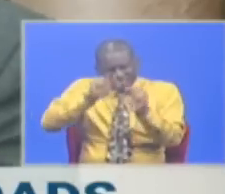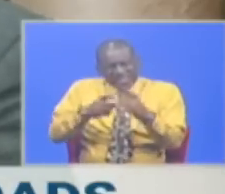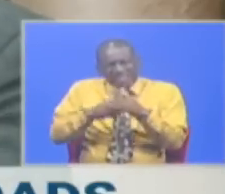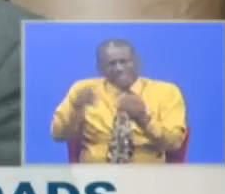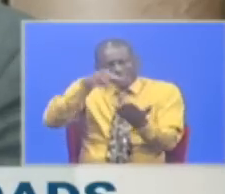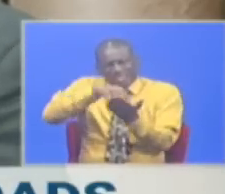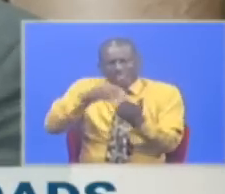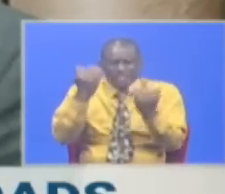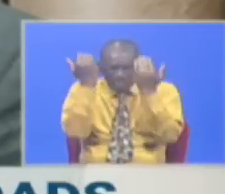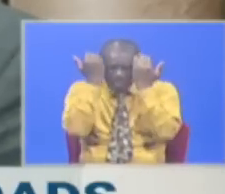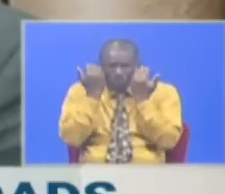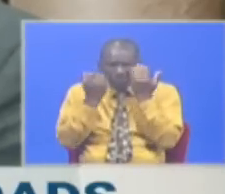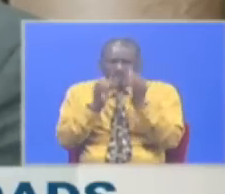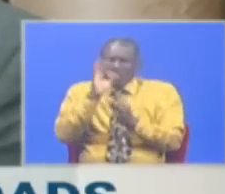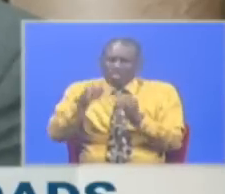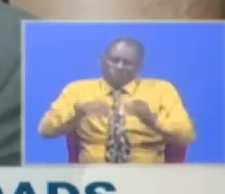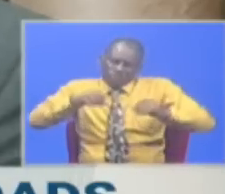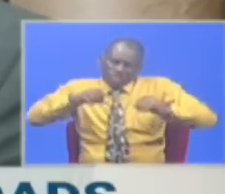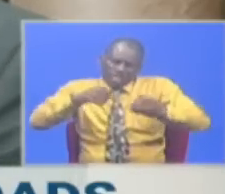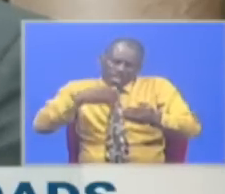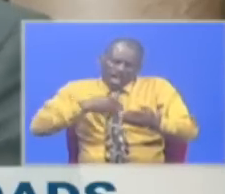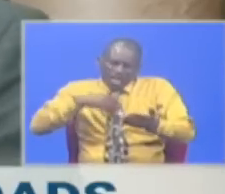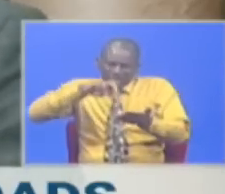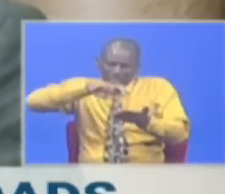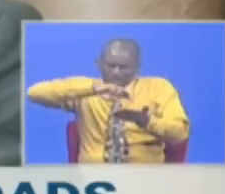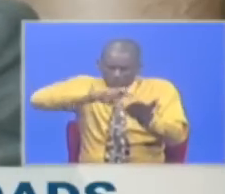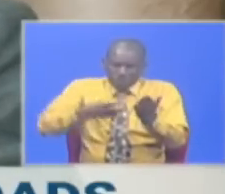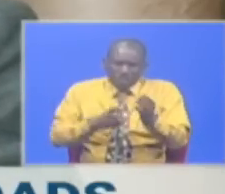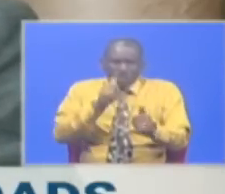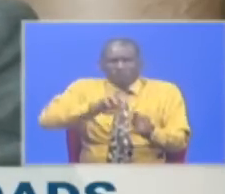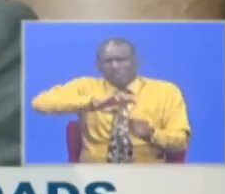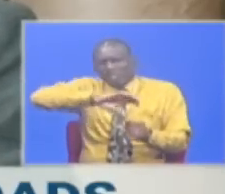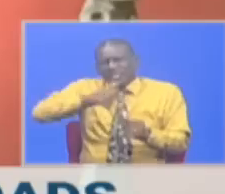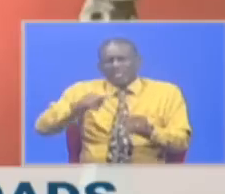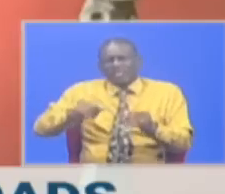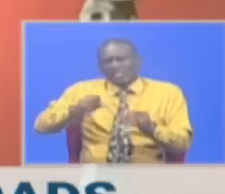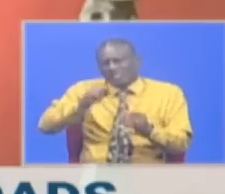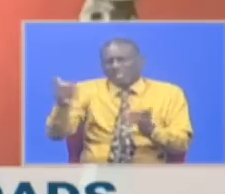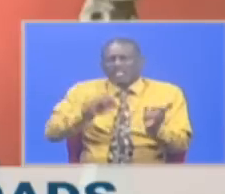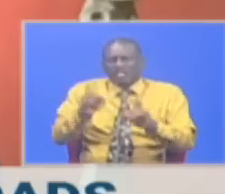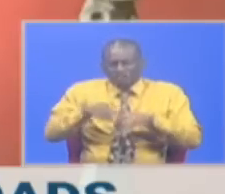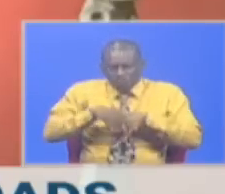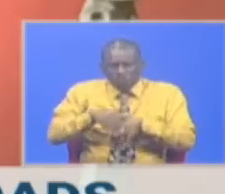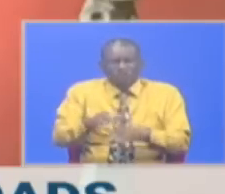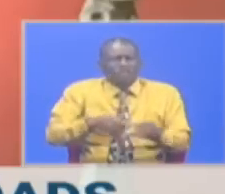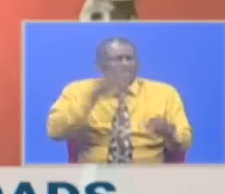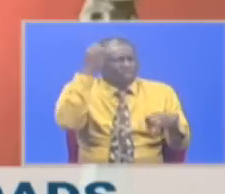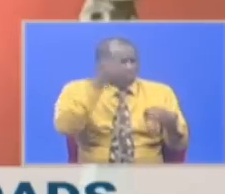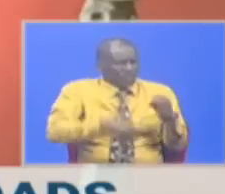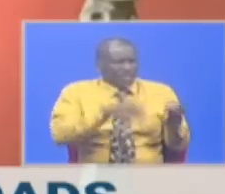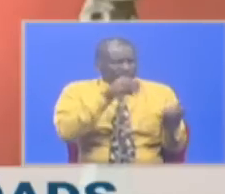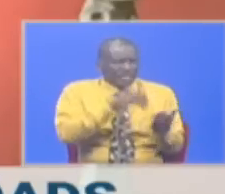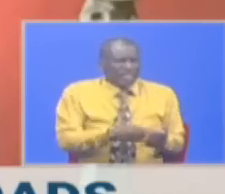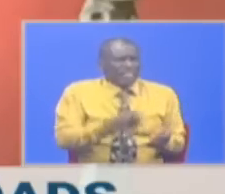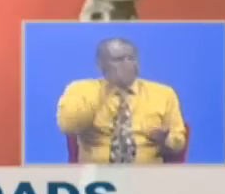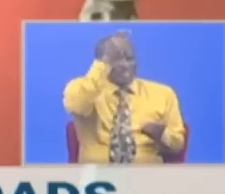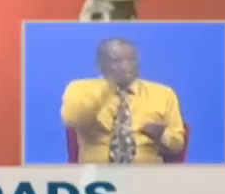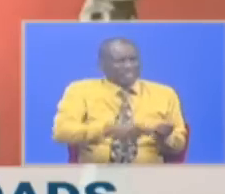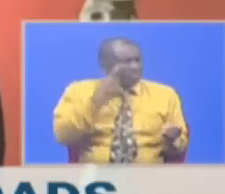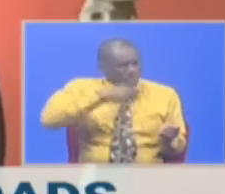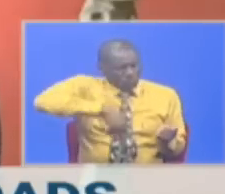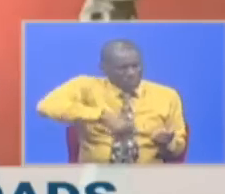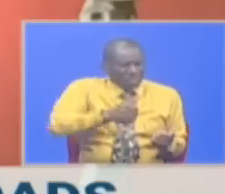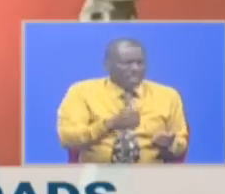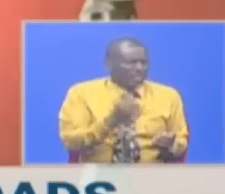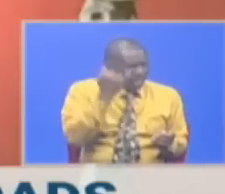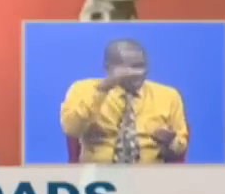if they entered into a contract that the other side did not observe. Okay. Yes. And finally, the justice for sale, the notion